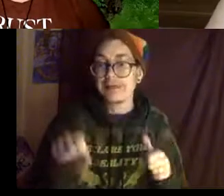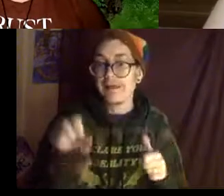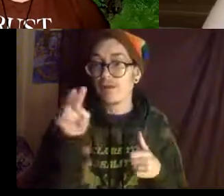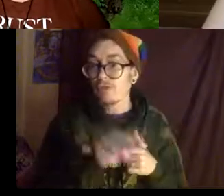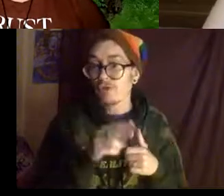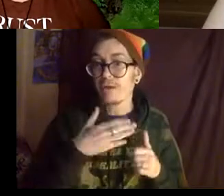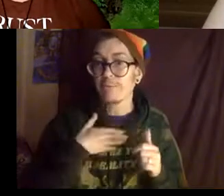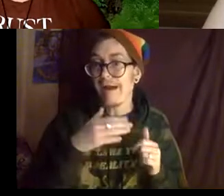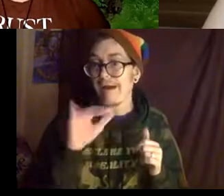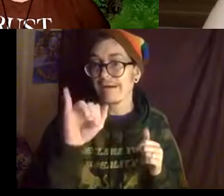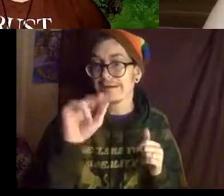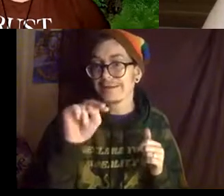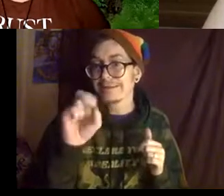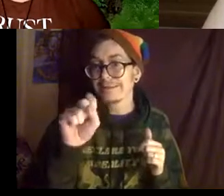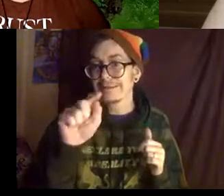www.spirtoracele.com.